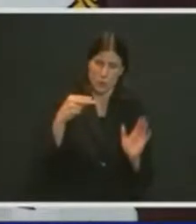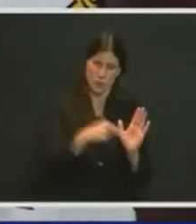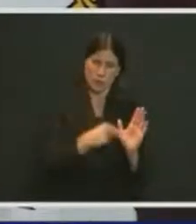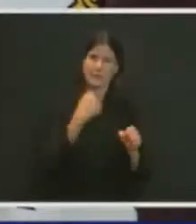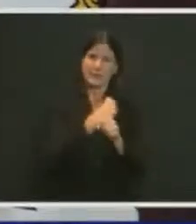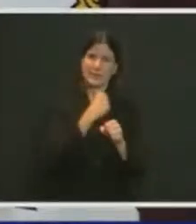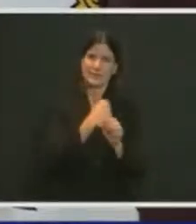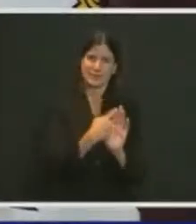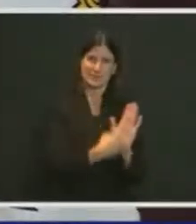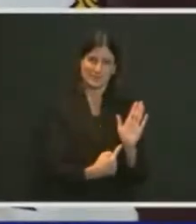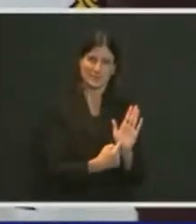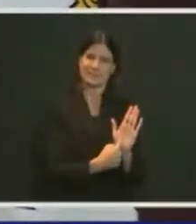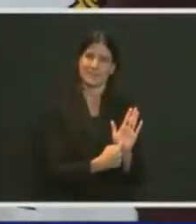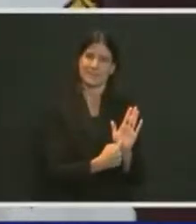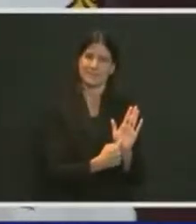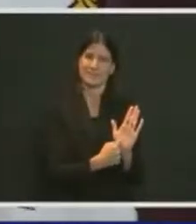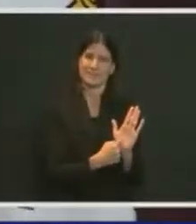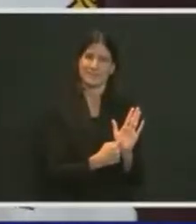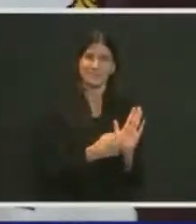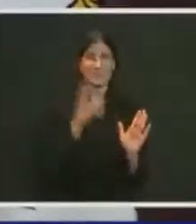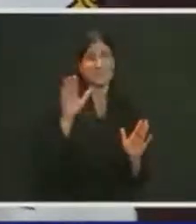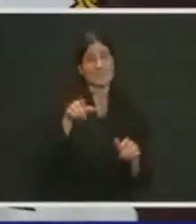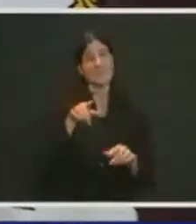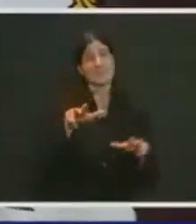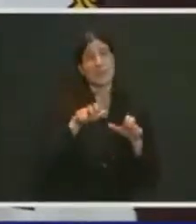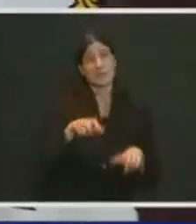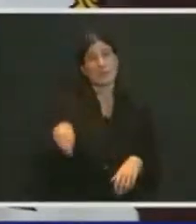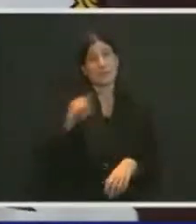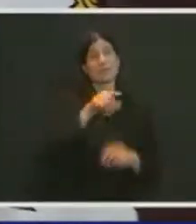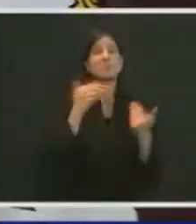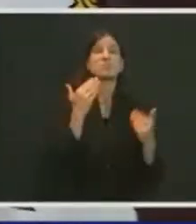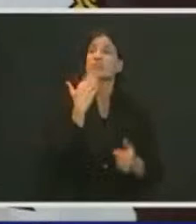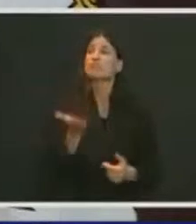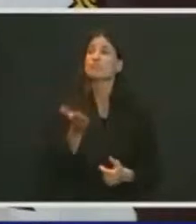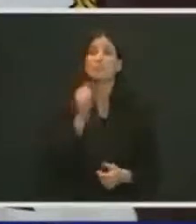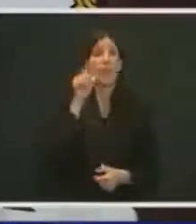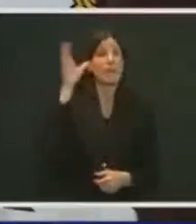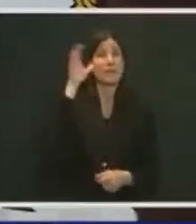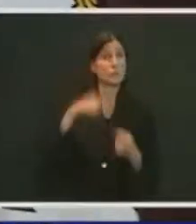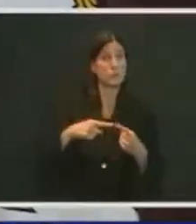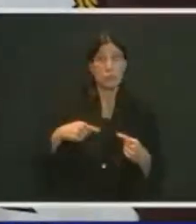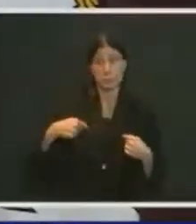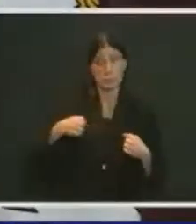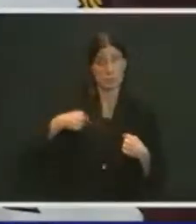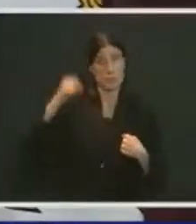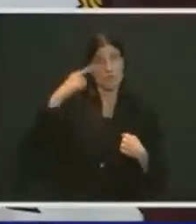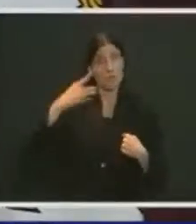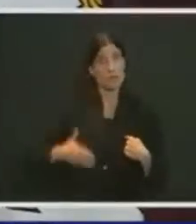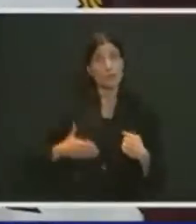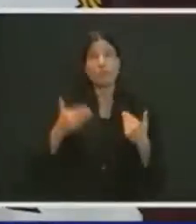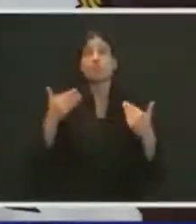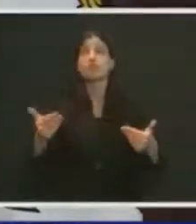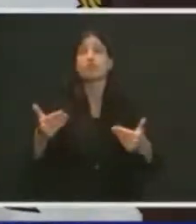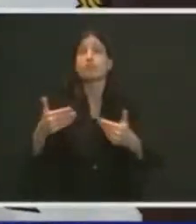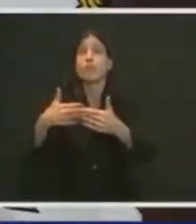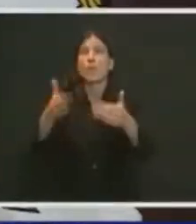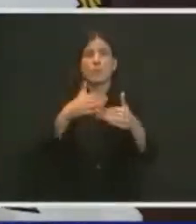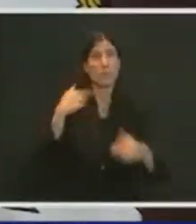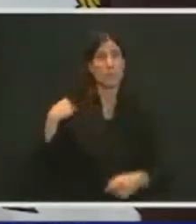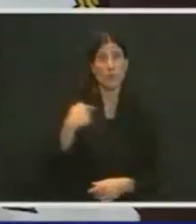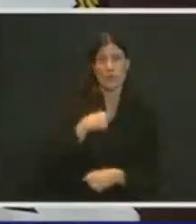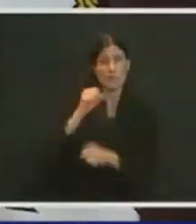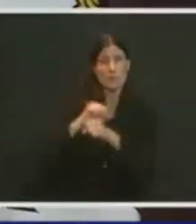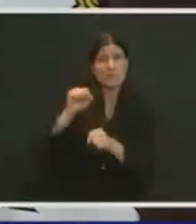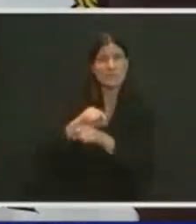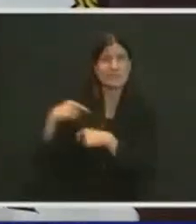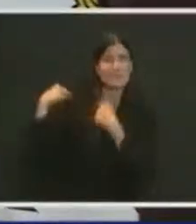it's so selfish to all the people of Rhode Island who have worked so hard for so long, putting their